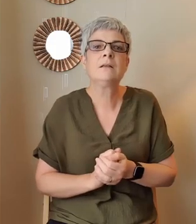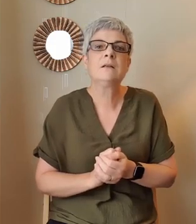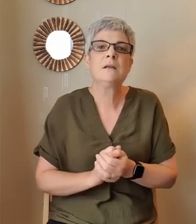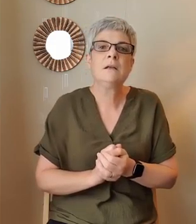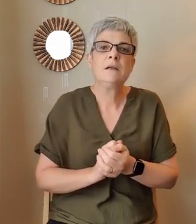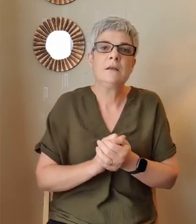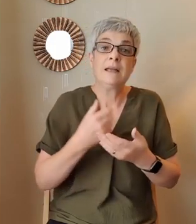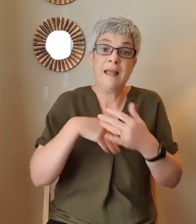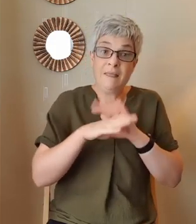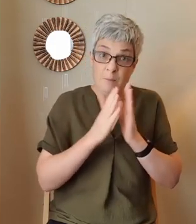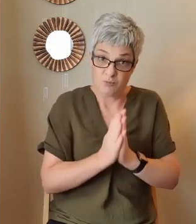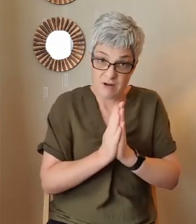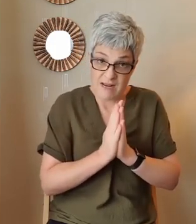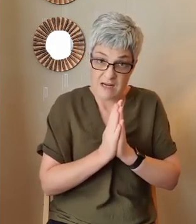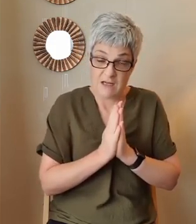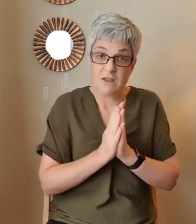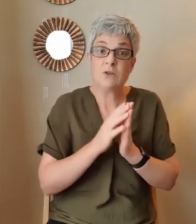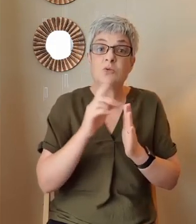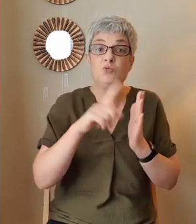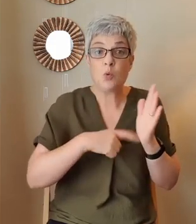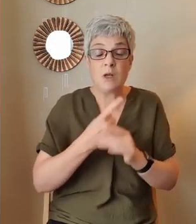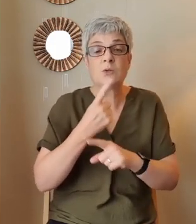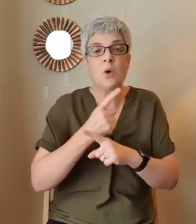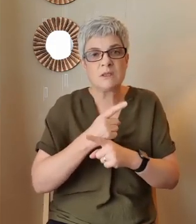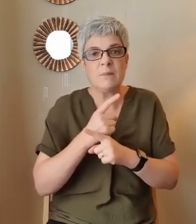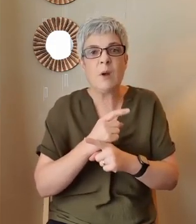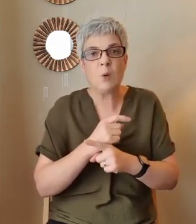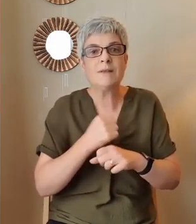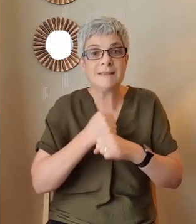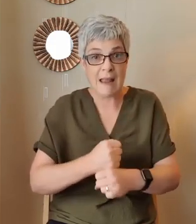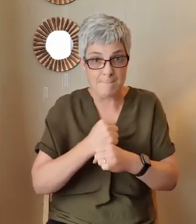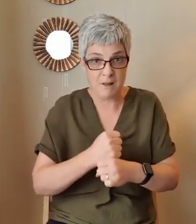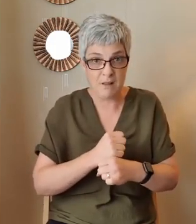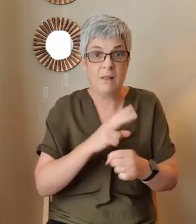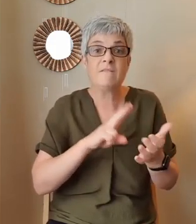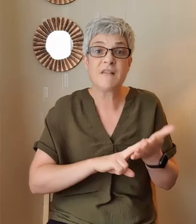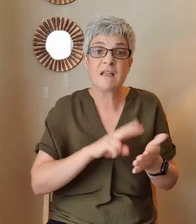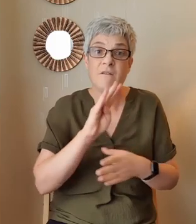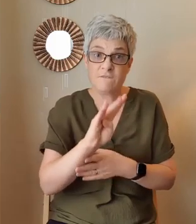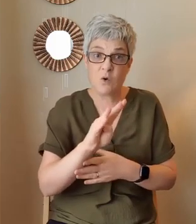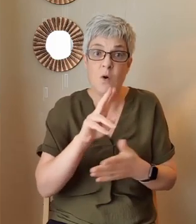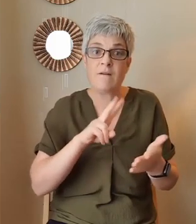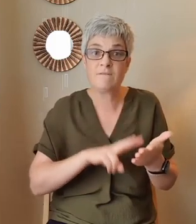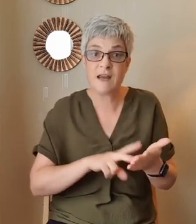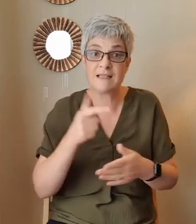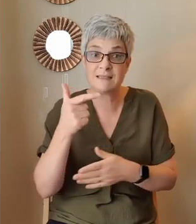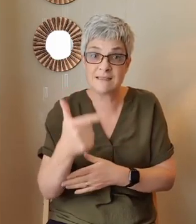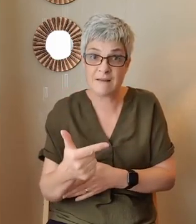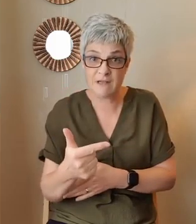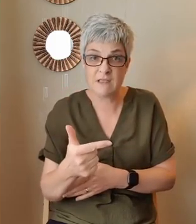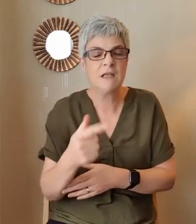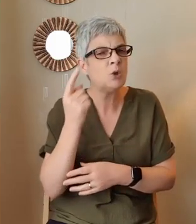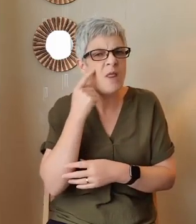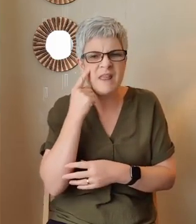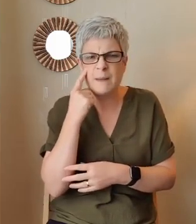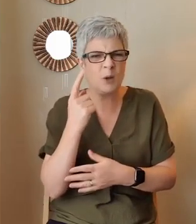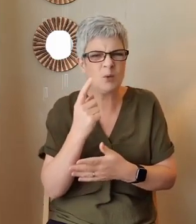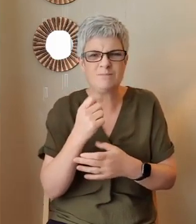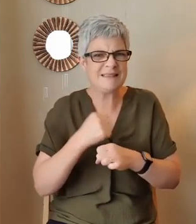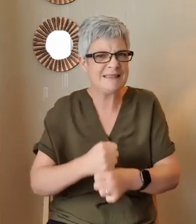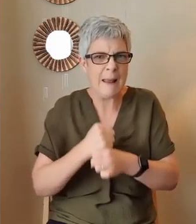Twice in the prayer, Jonah mentions the temple, verse 4 and again in verse 7. He's not thinking about the